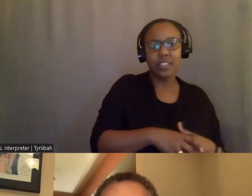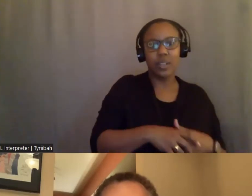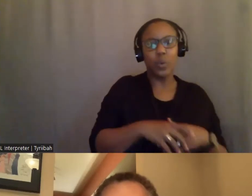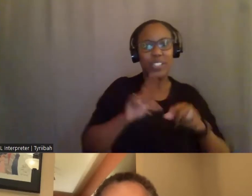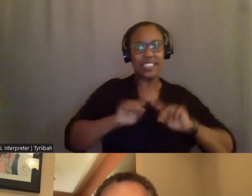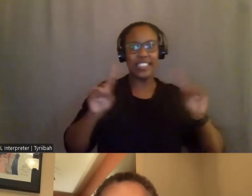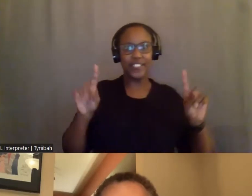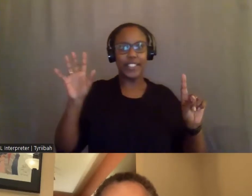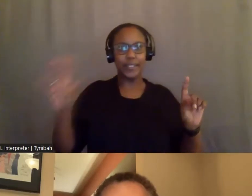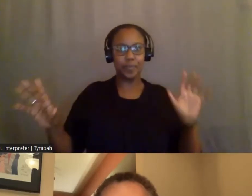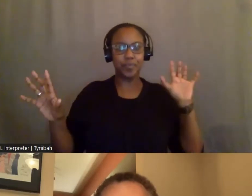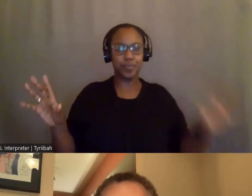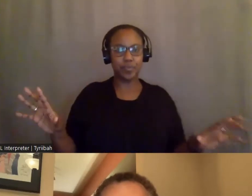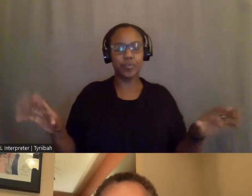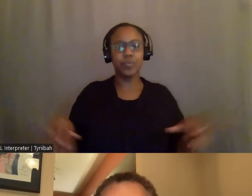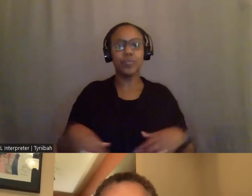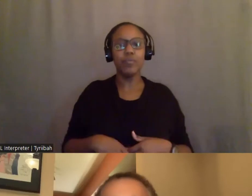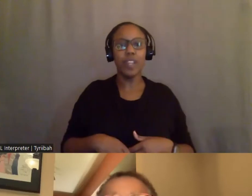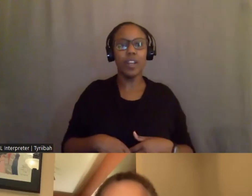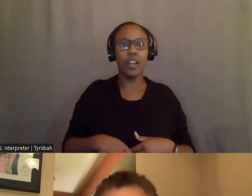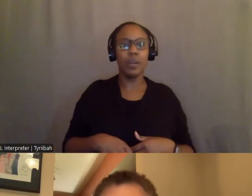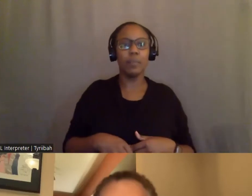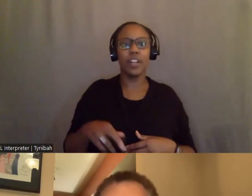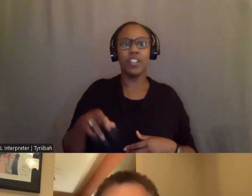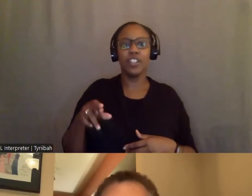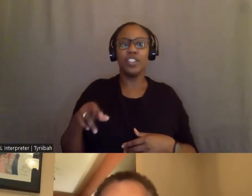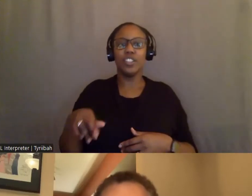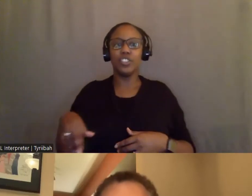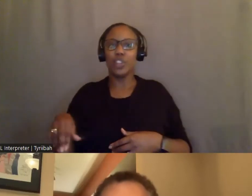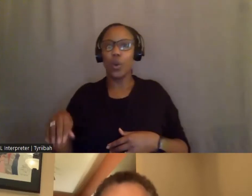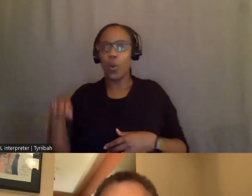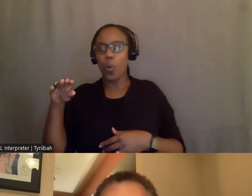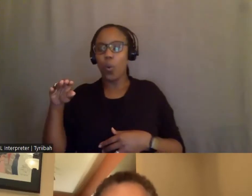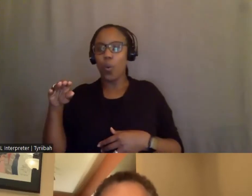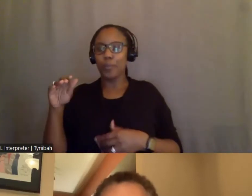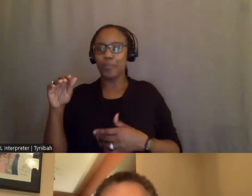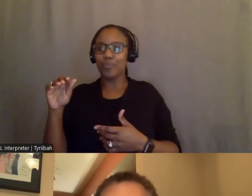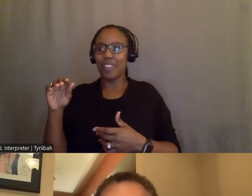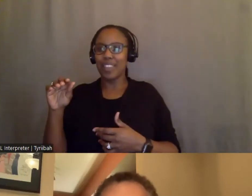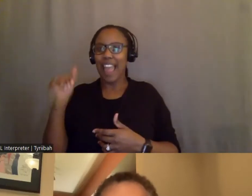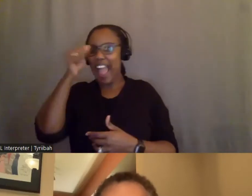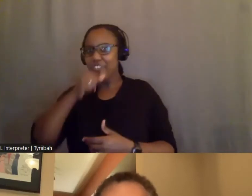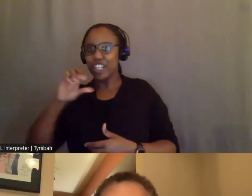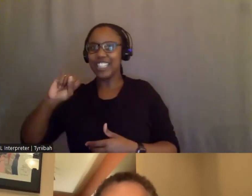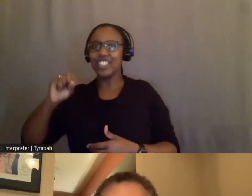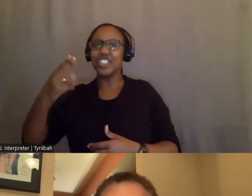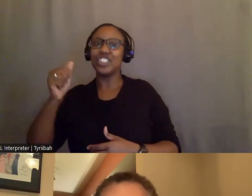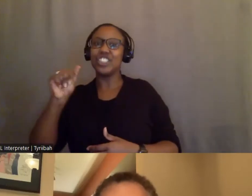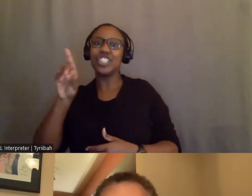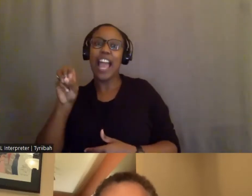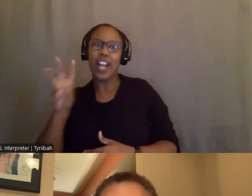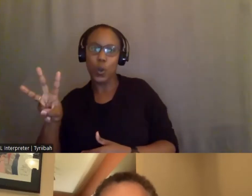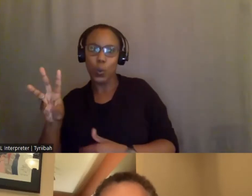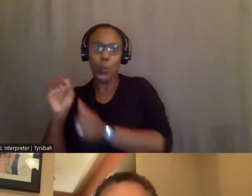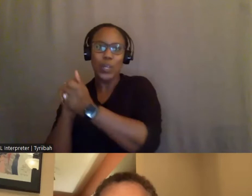this prior form and racialized African chattel slavery. And so that is why I say it's more like the United States, because they are abiding